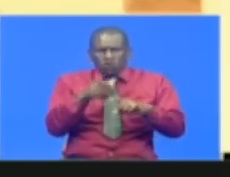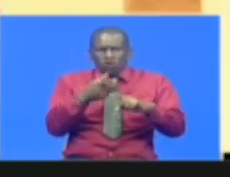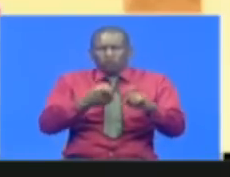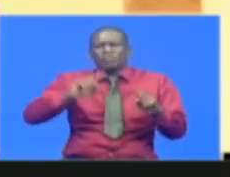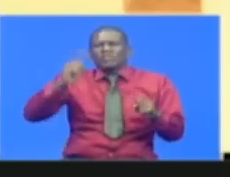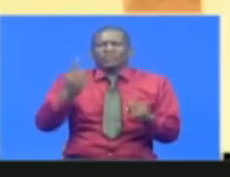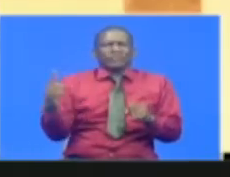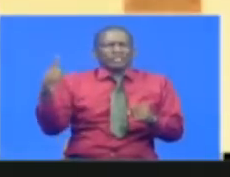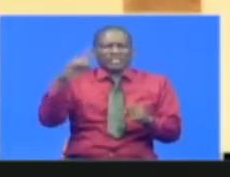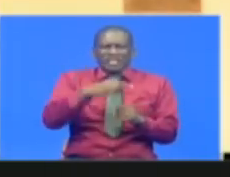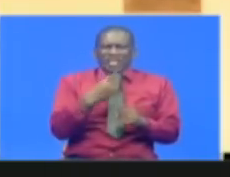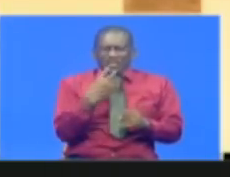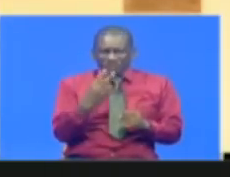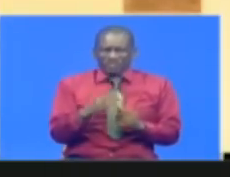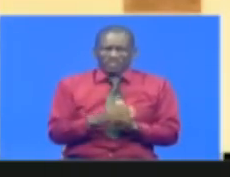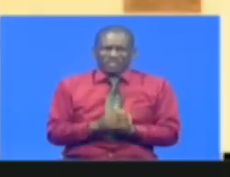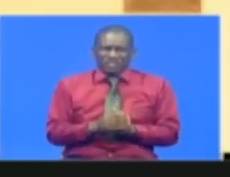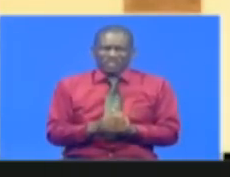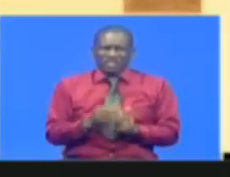I've noticed the